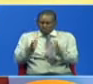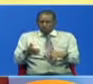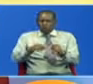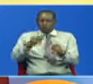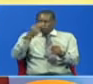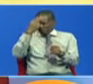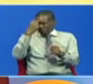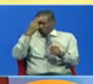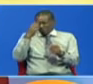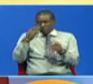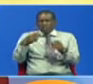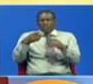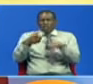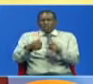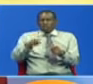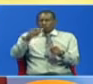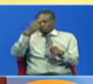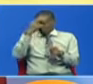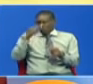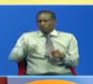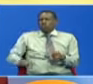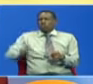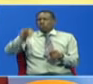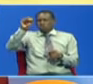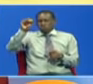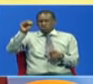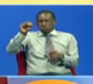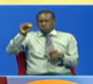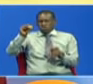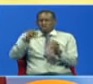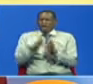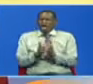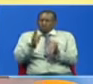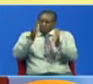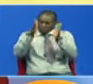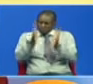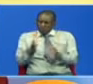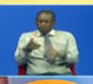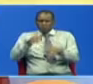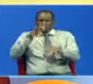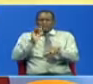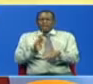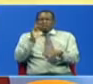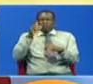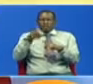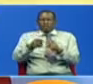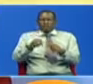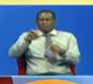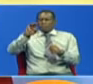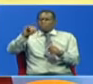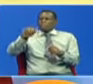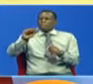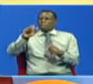Narok is from Narok North. And the 1 case from Embu is from Manyata.